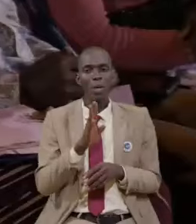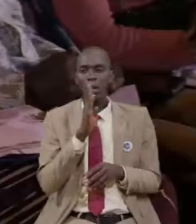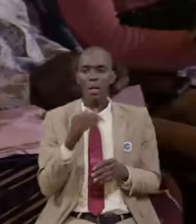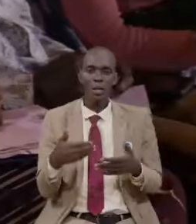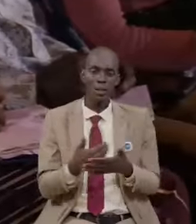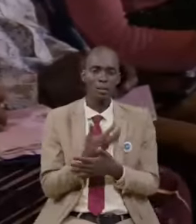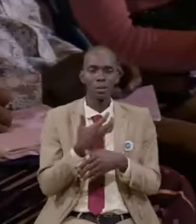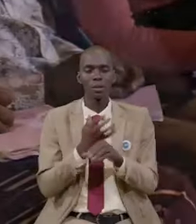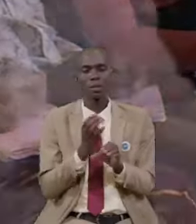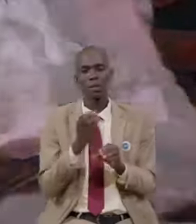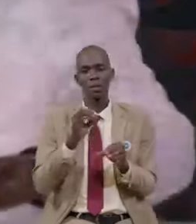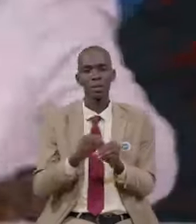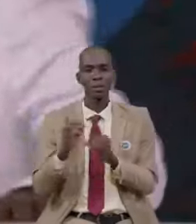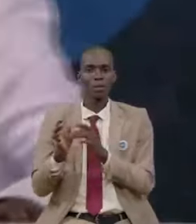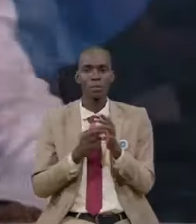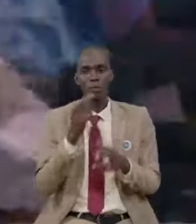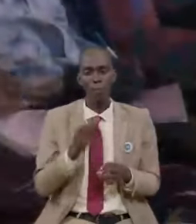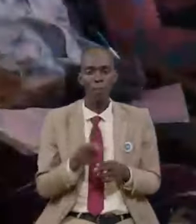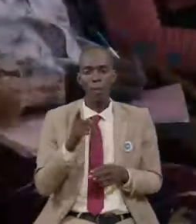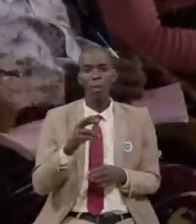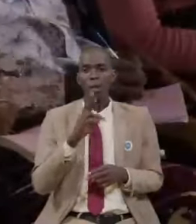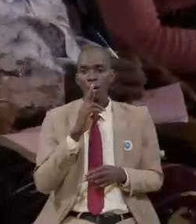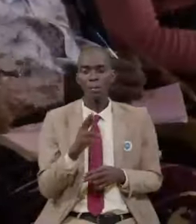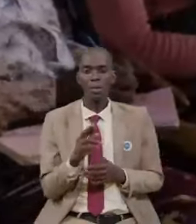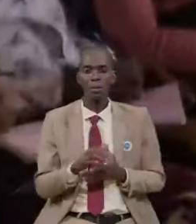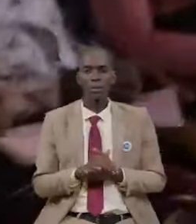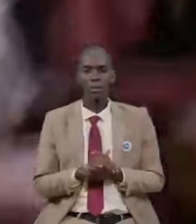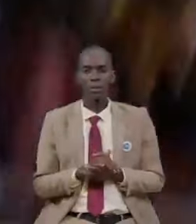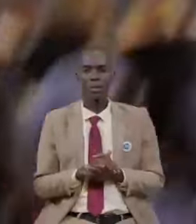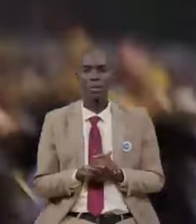are enabled. You are not